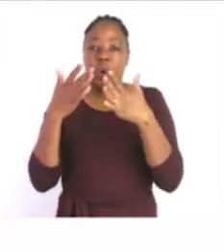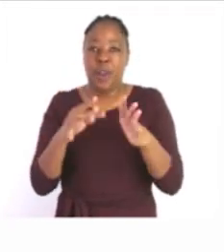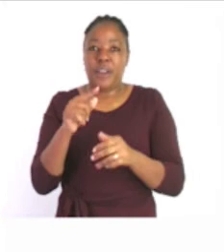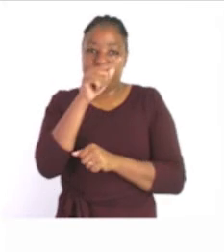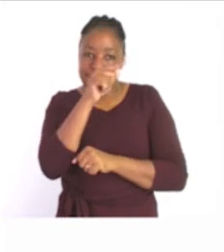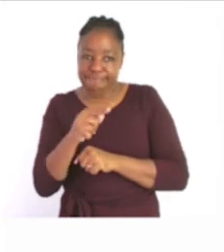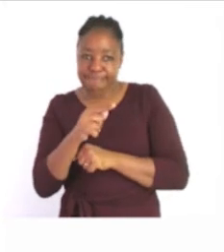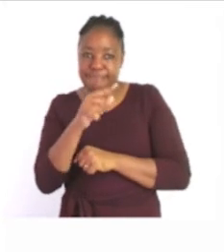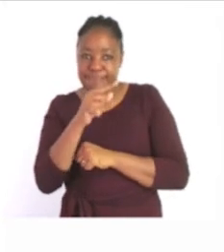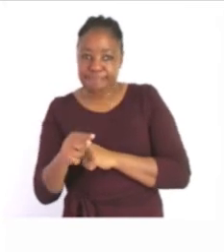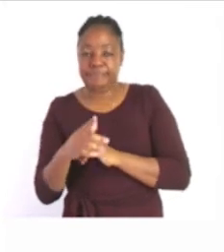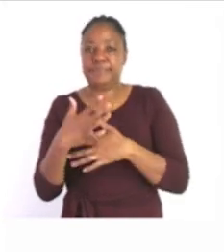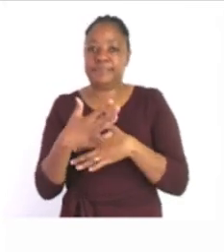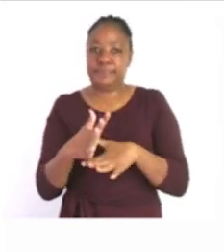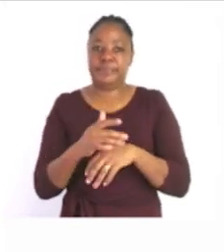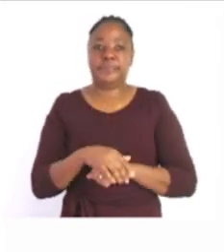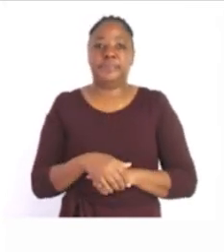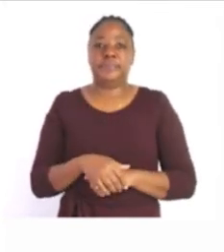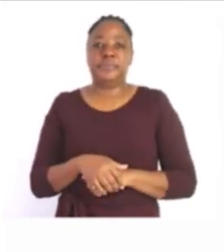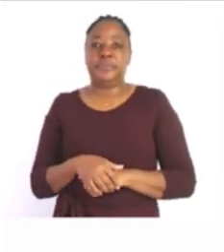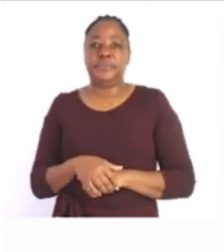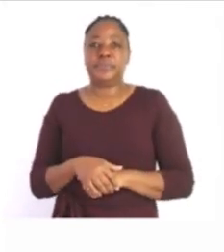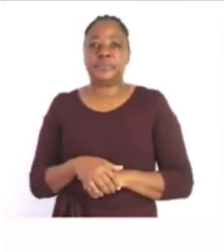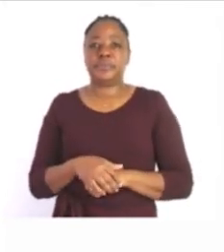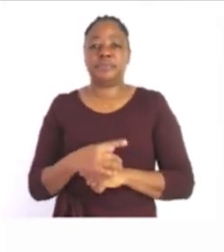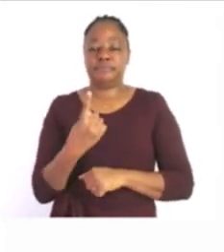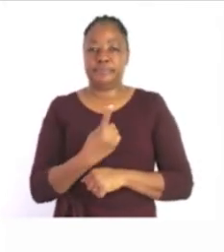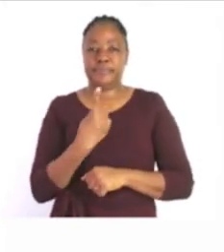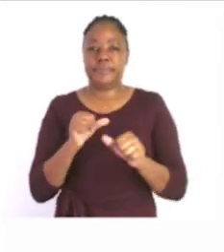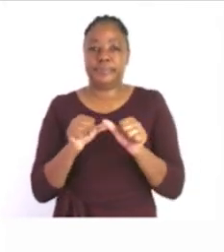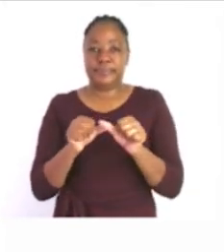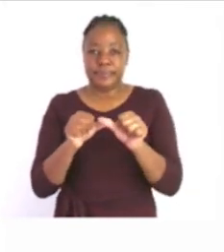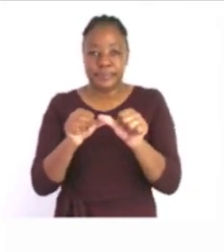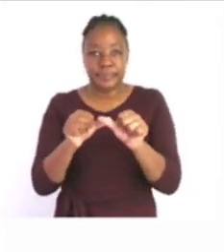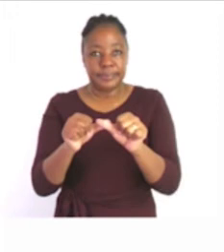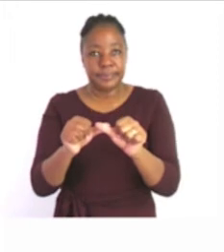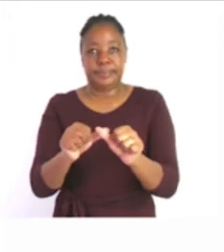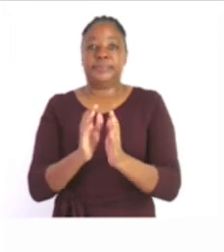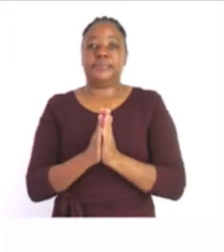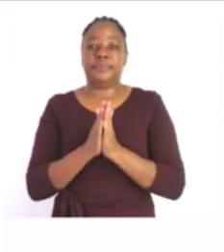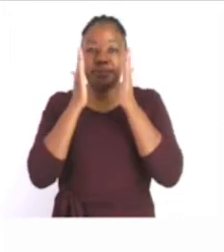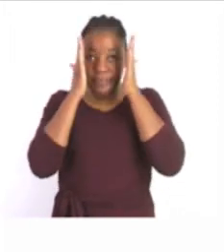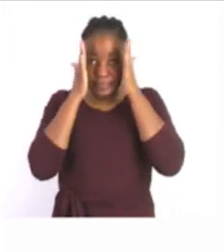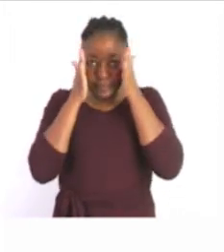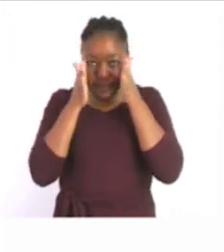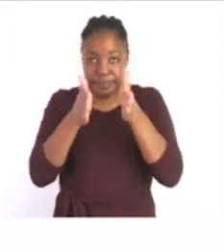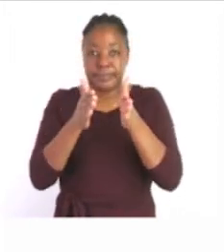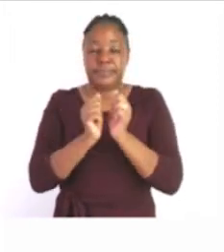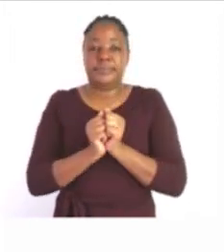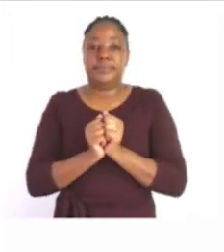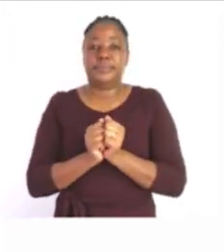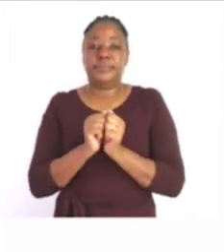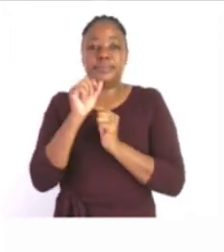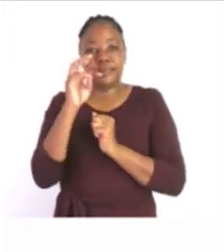For this exercise, my dears, you're going to do it by yourselves. Take your time, sound out each letter if